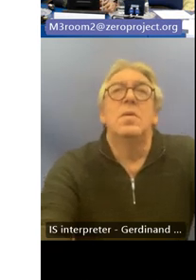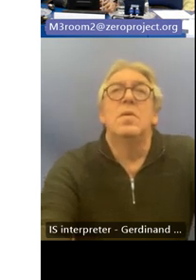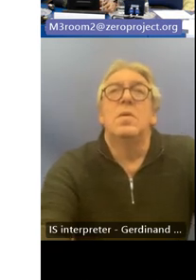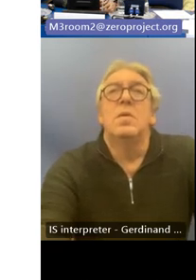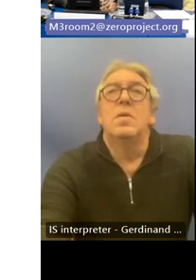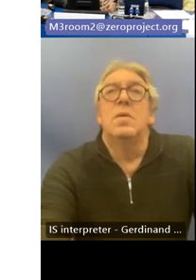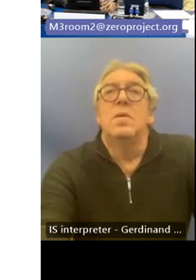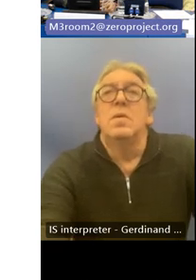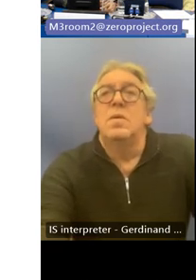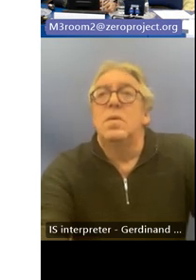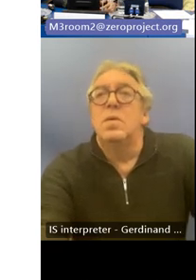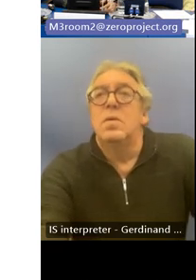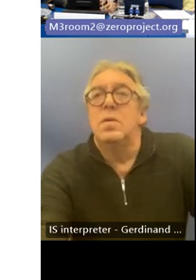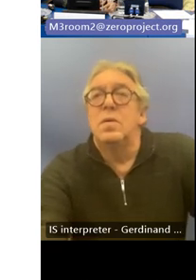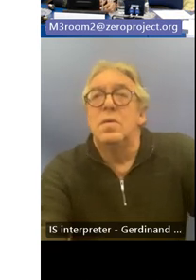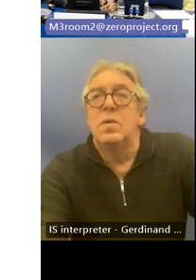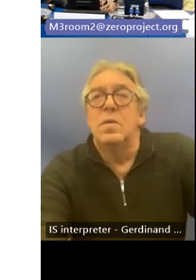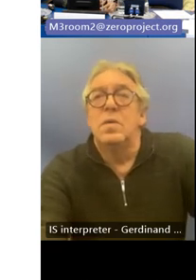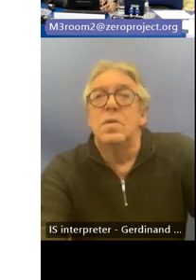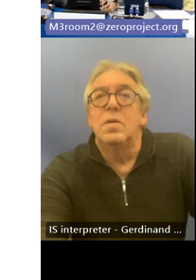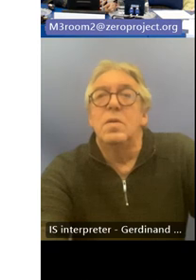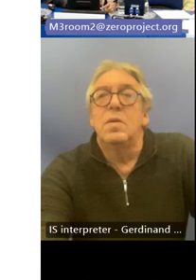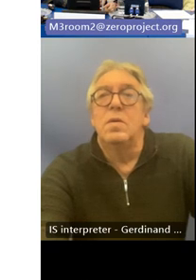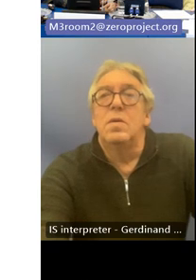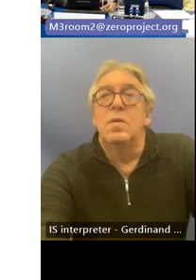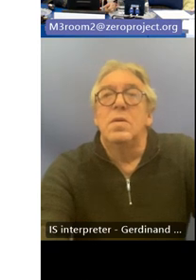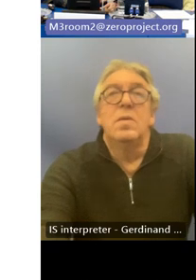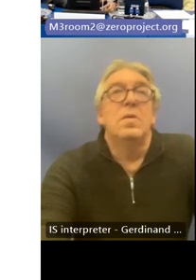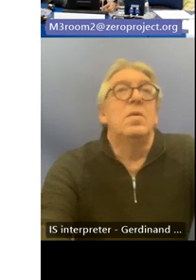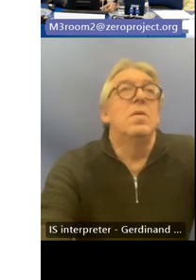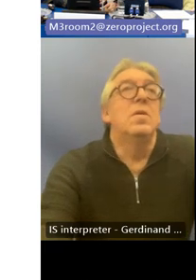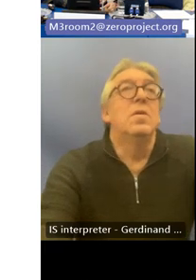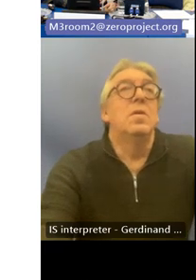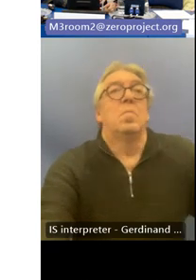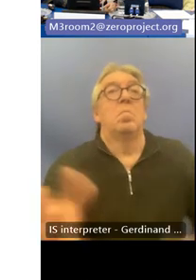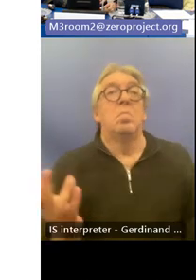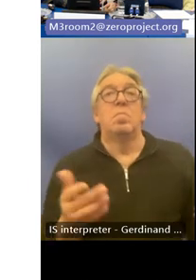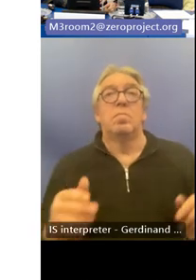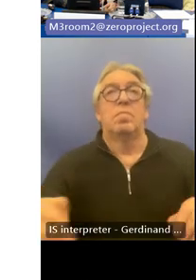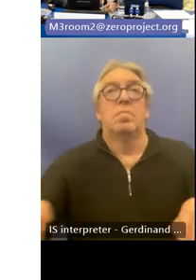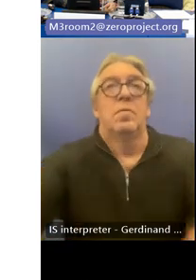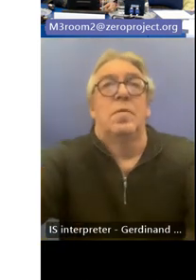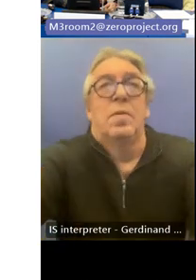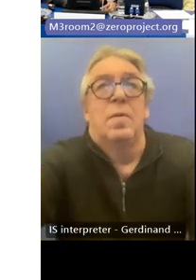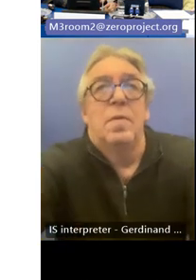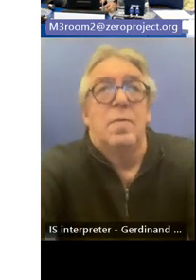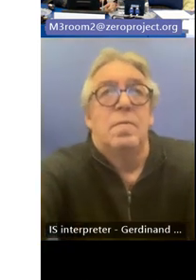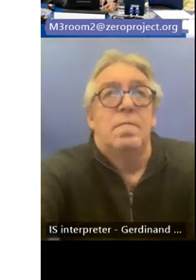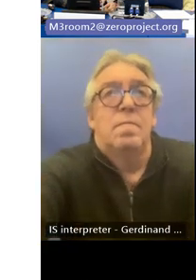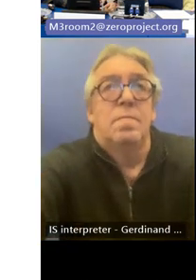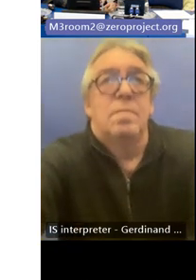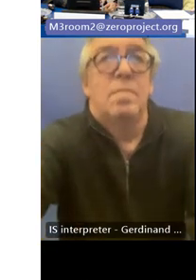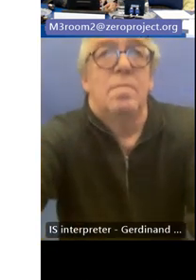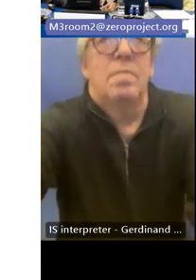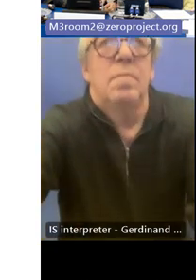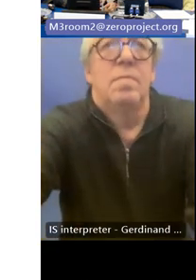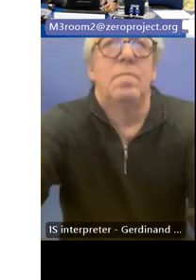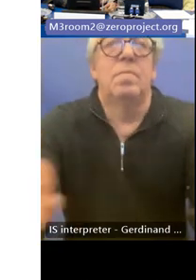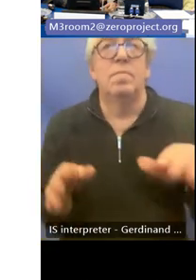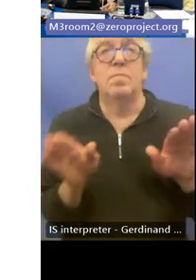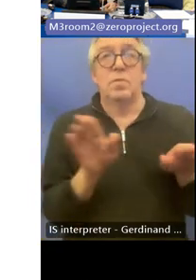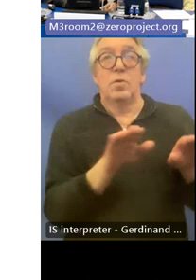Most of our OPDs, organization people with disabilities. You know, they are working in the community and voluntarily, and parents also living in the